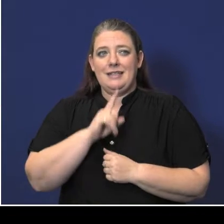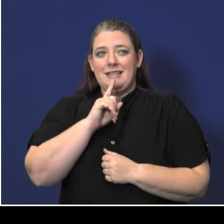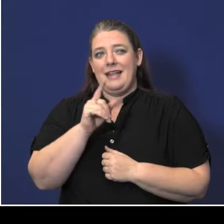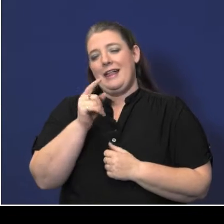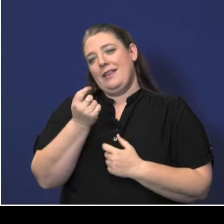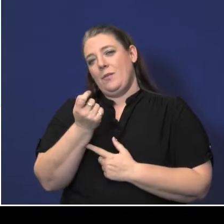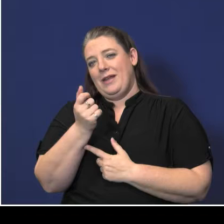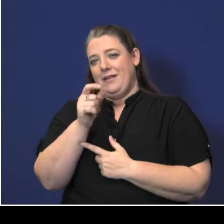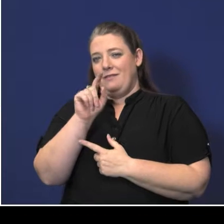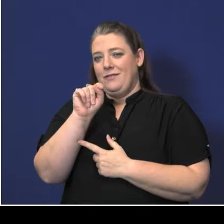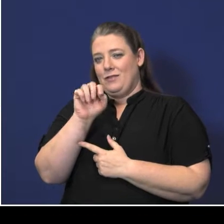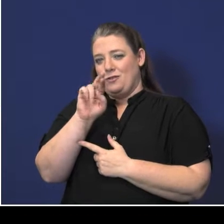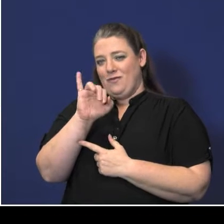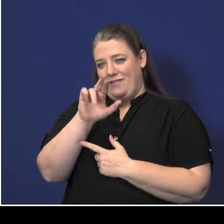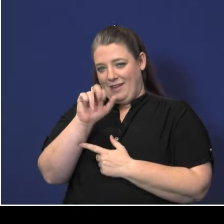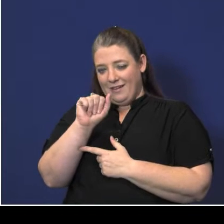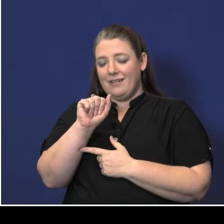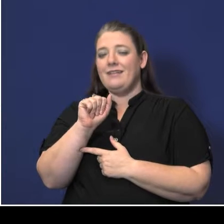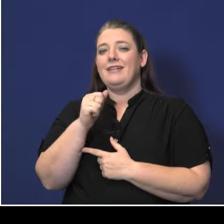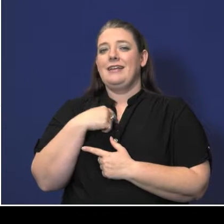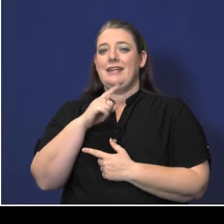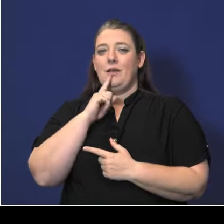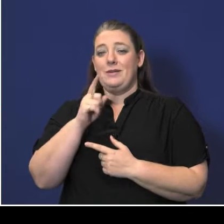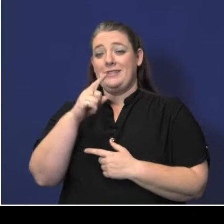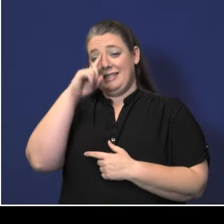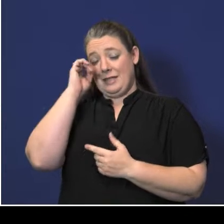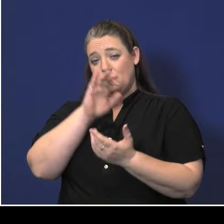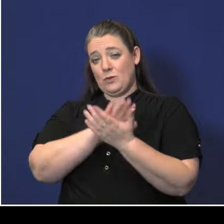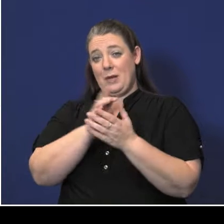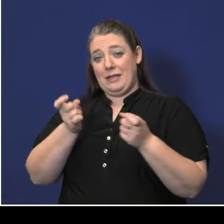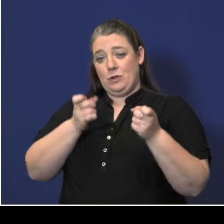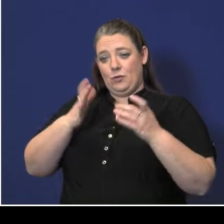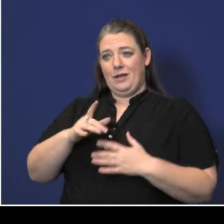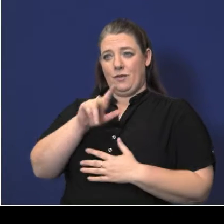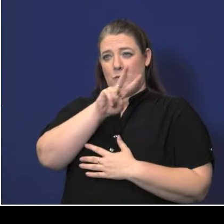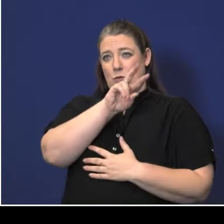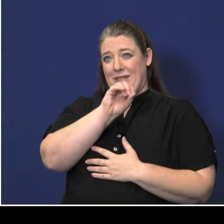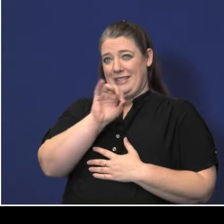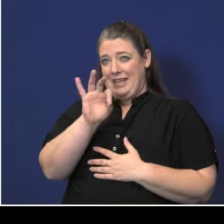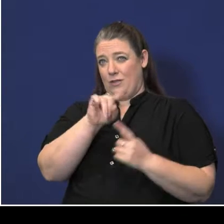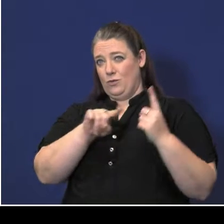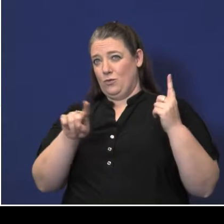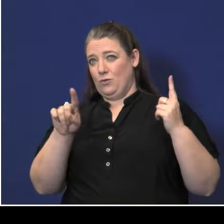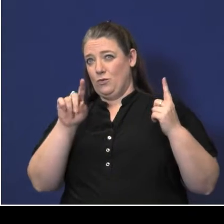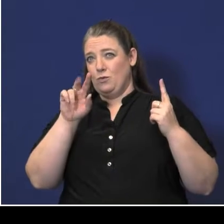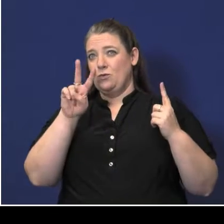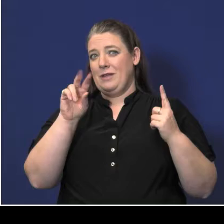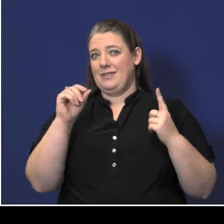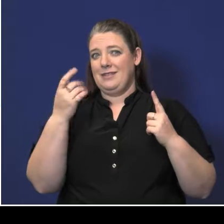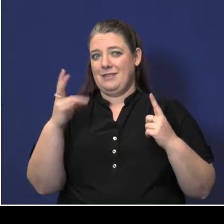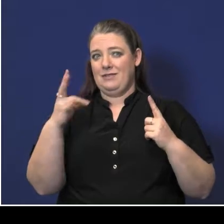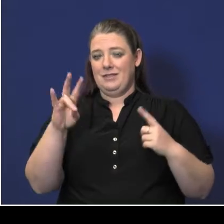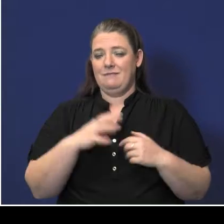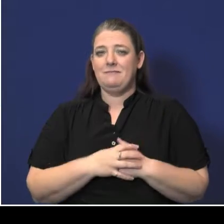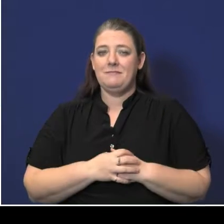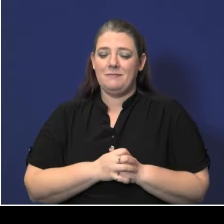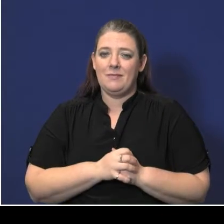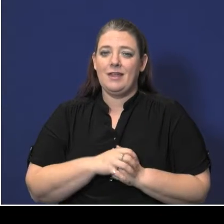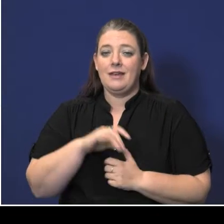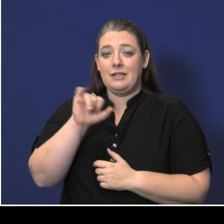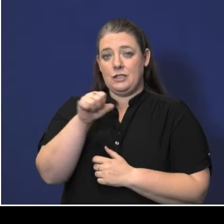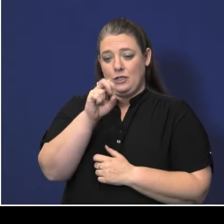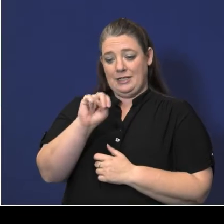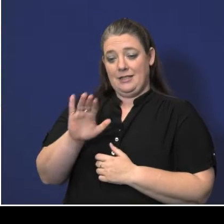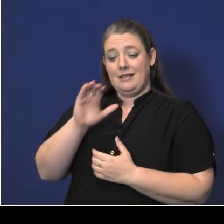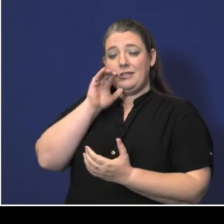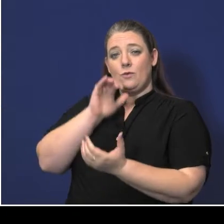he also served as a summer school administrator from 2009 to 2017. Jason and his wife,